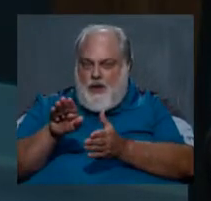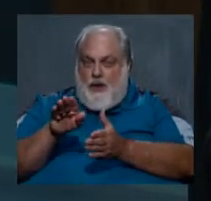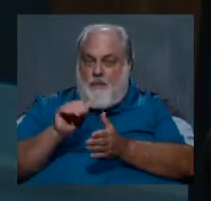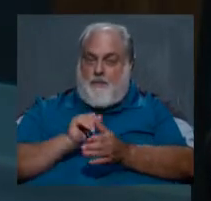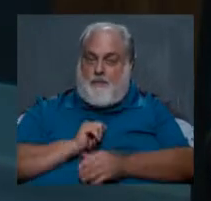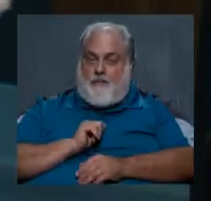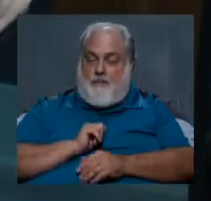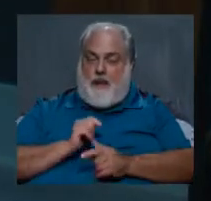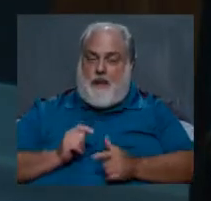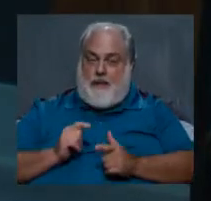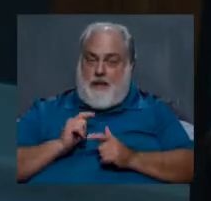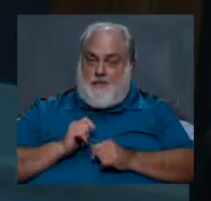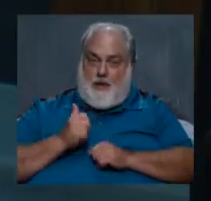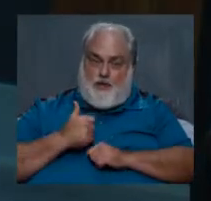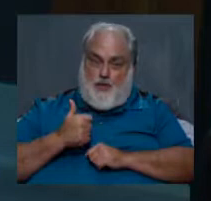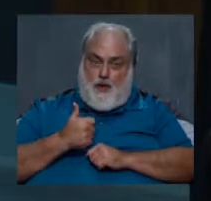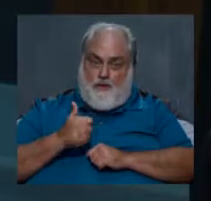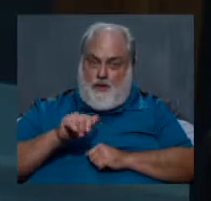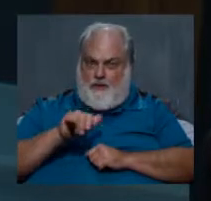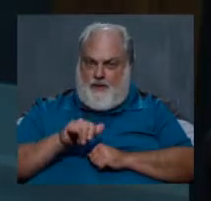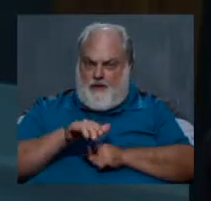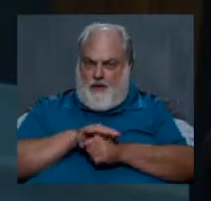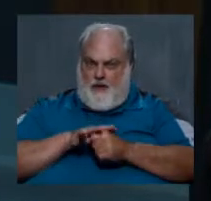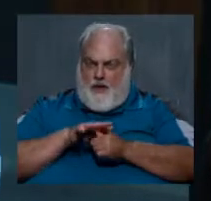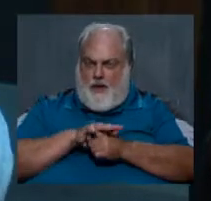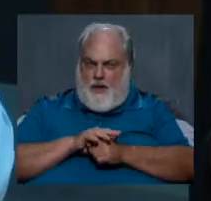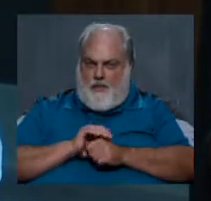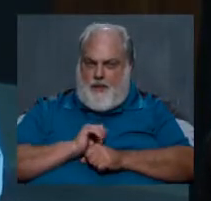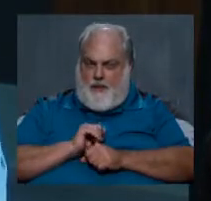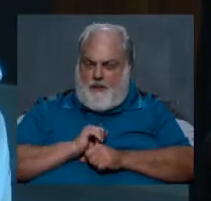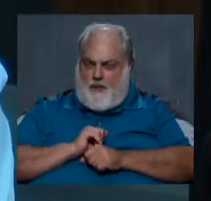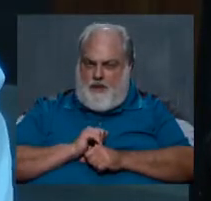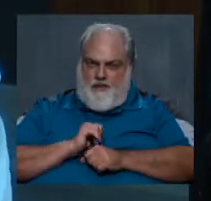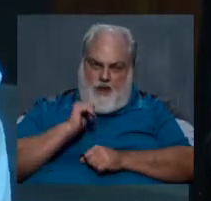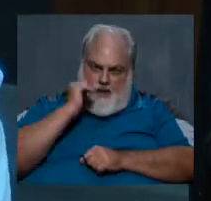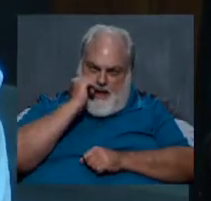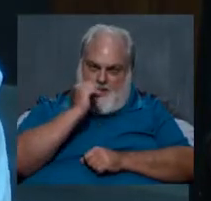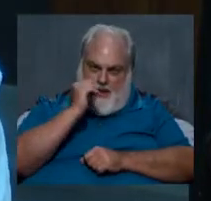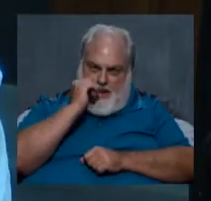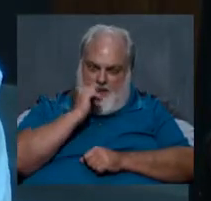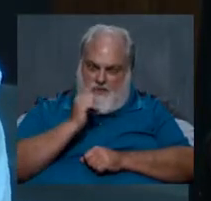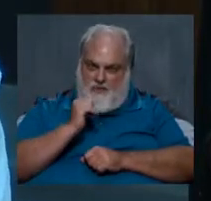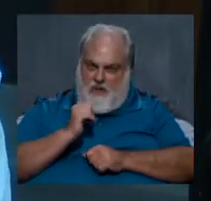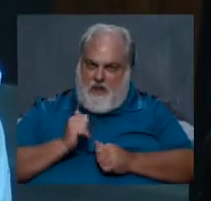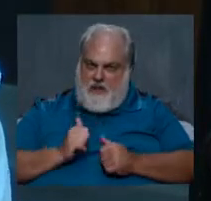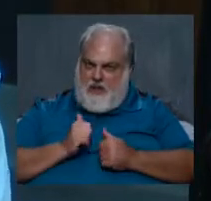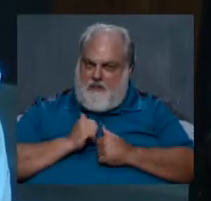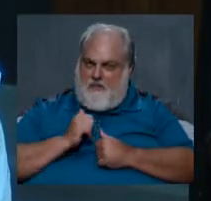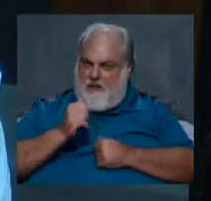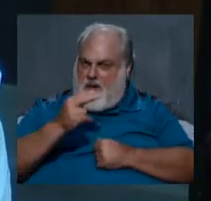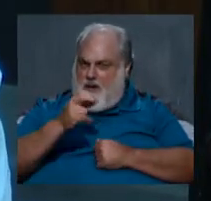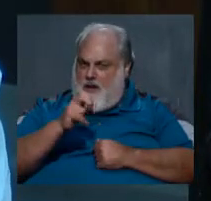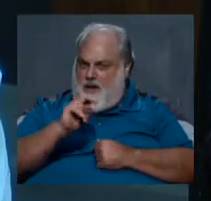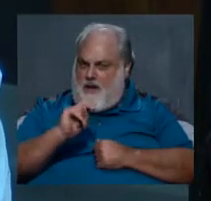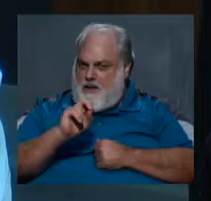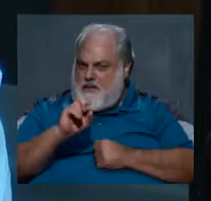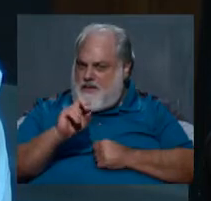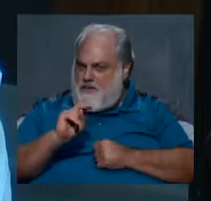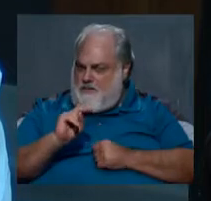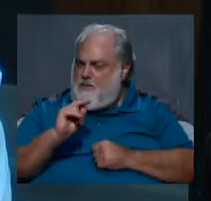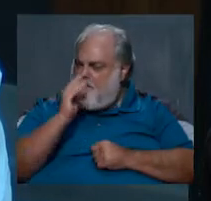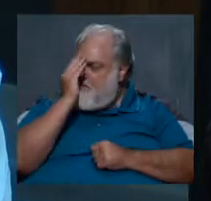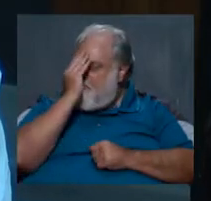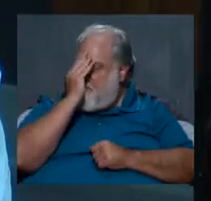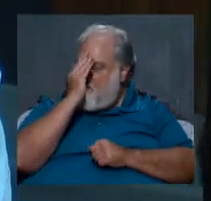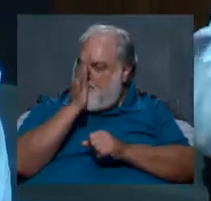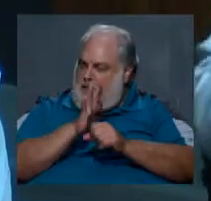in, I've traveled this every day myself. I live off Henson, so I'm very familiar with this area and dealing with the traffic